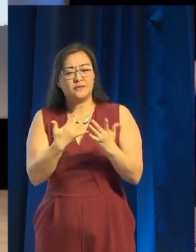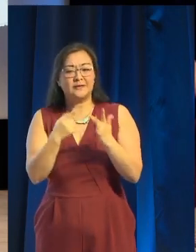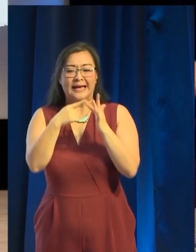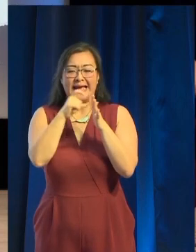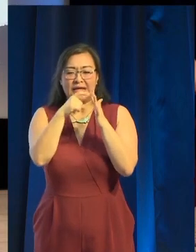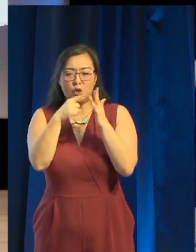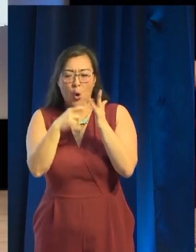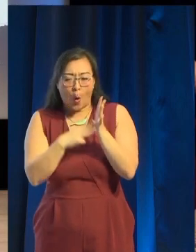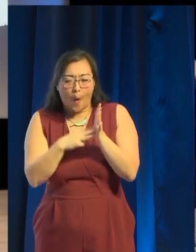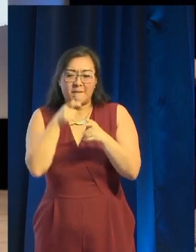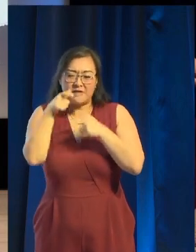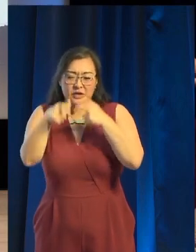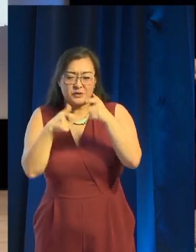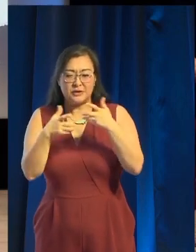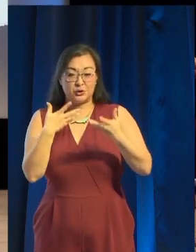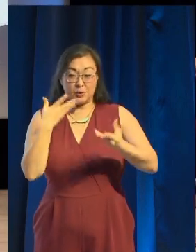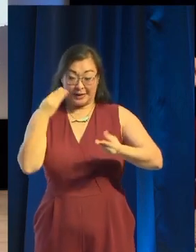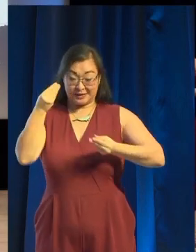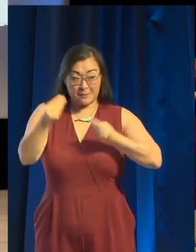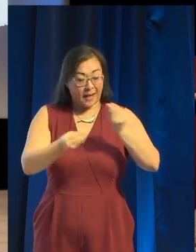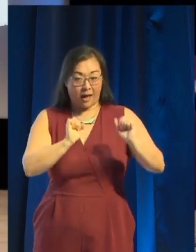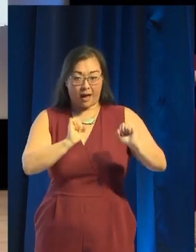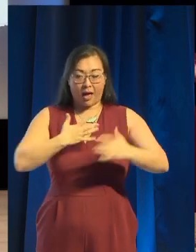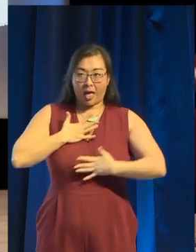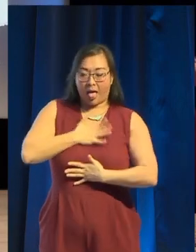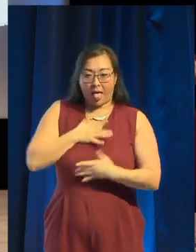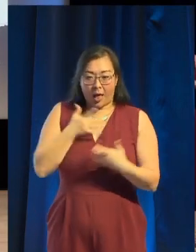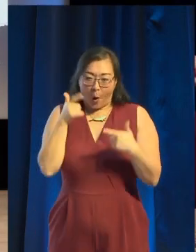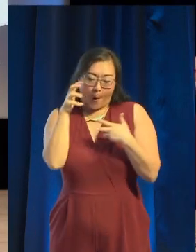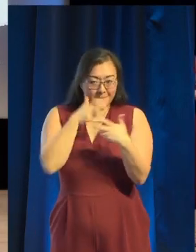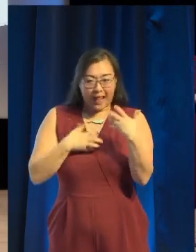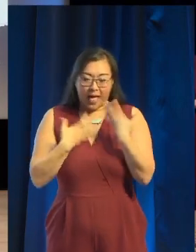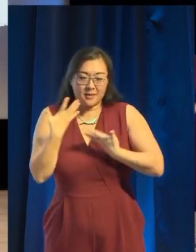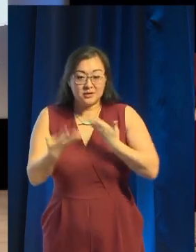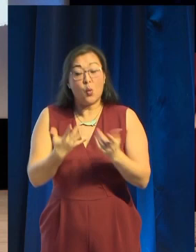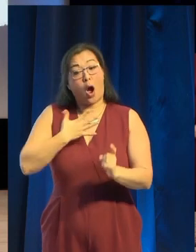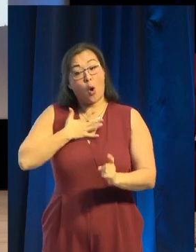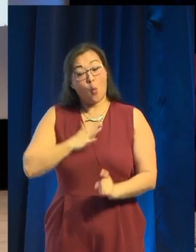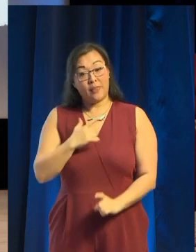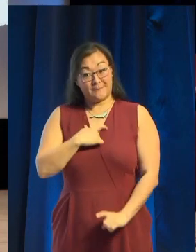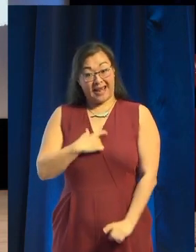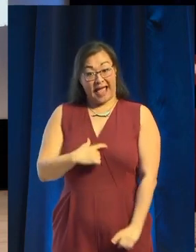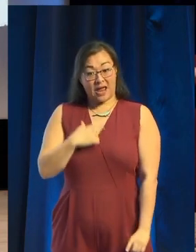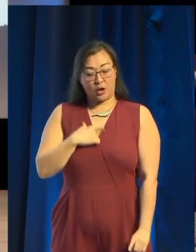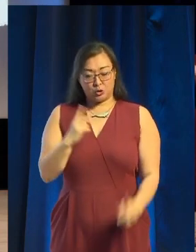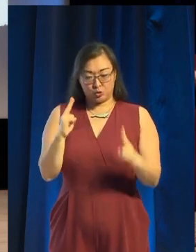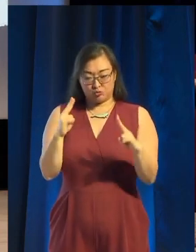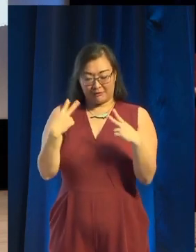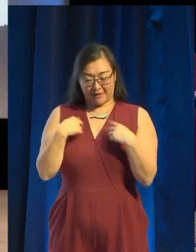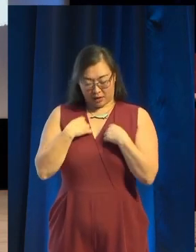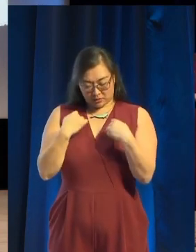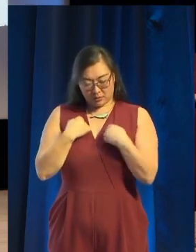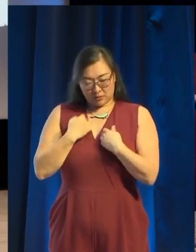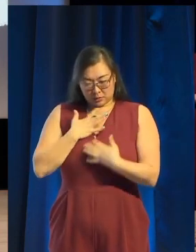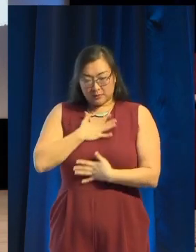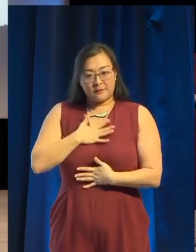the complexity of emotion. My aim is to encourage the player to reflect on her own feeling, and the